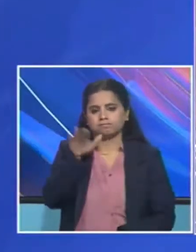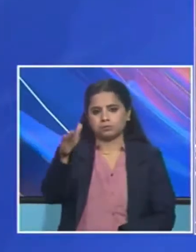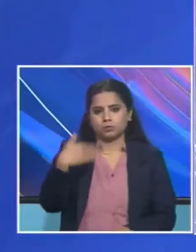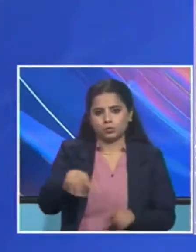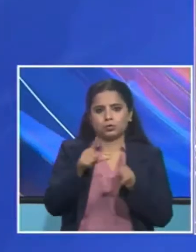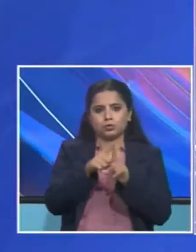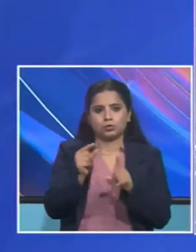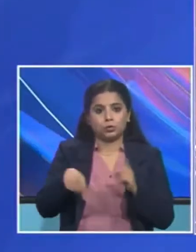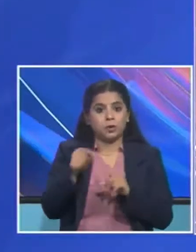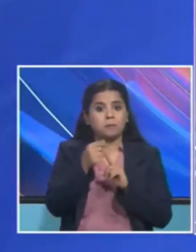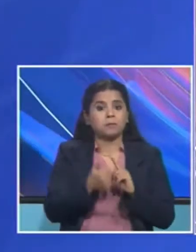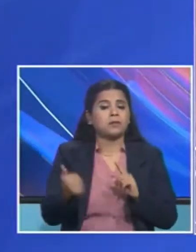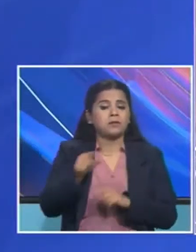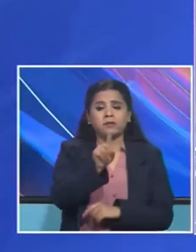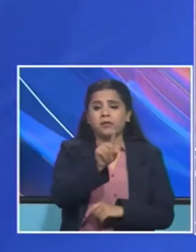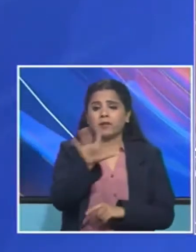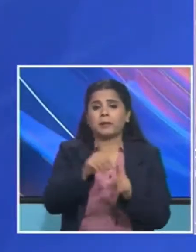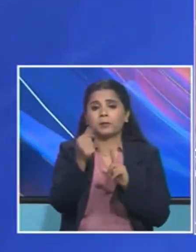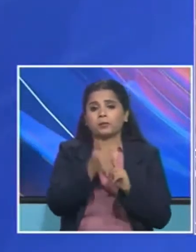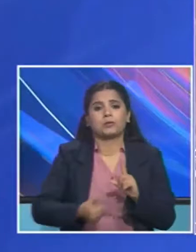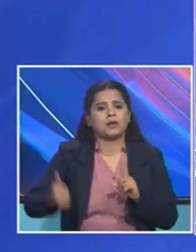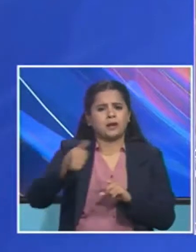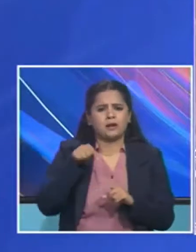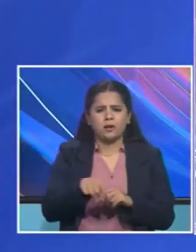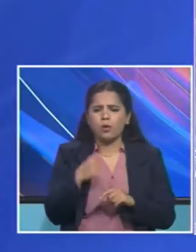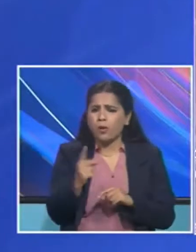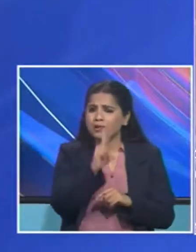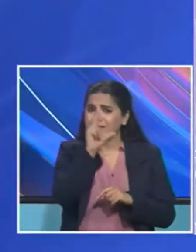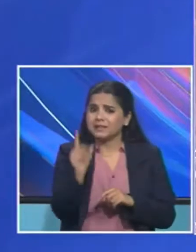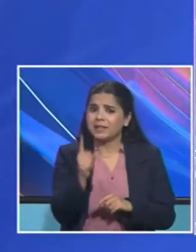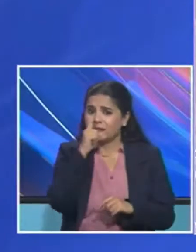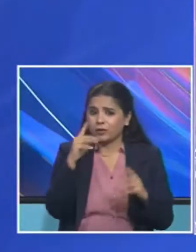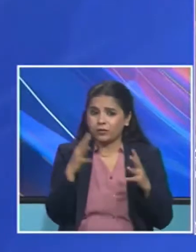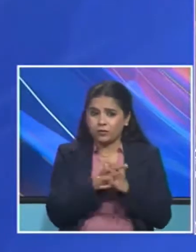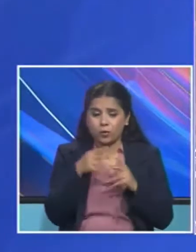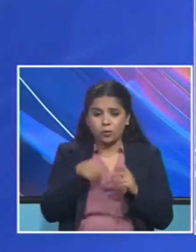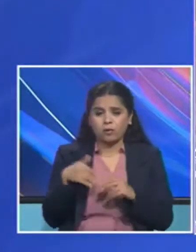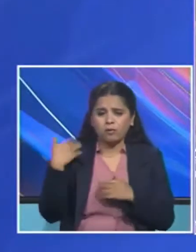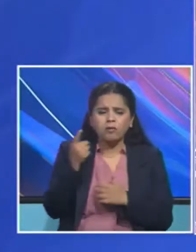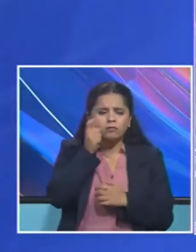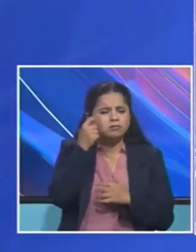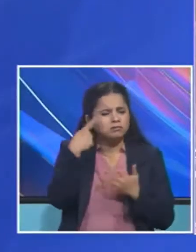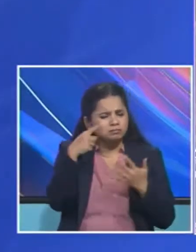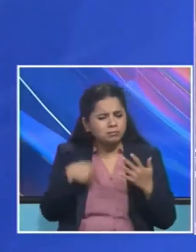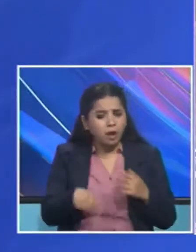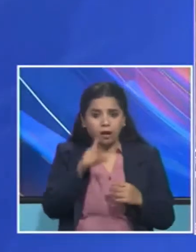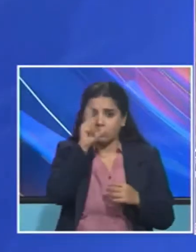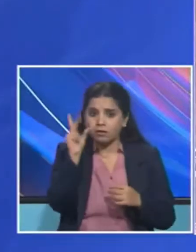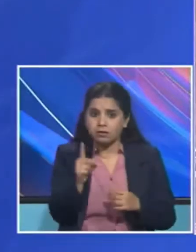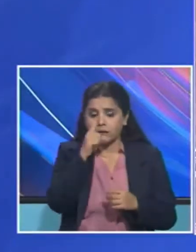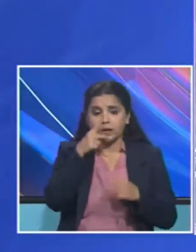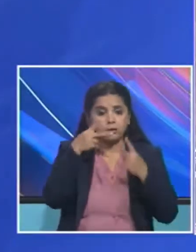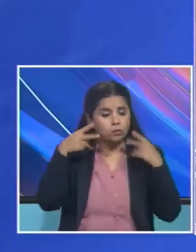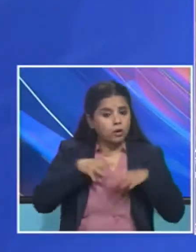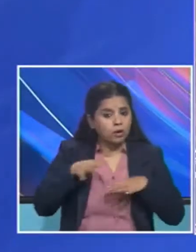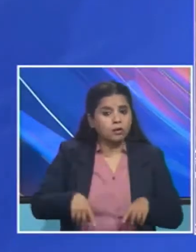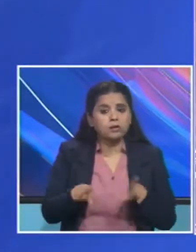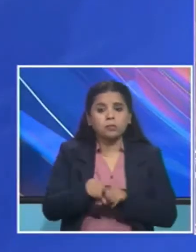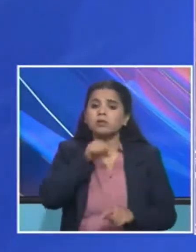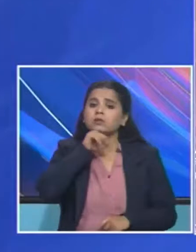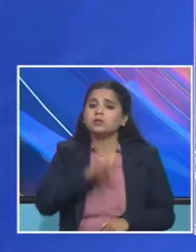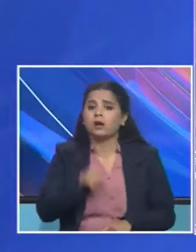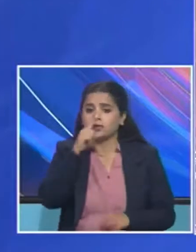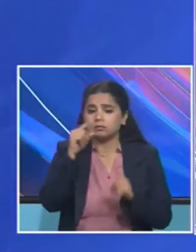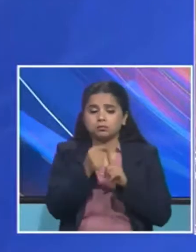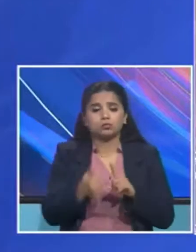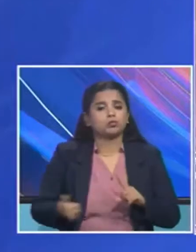15th President of India. Only the second woman President of the country, the first tribal President, also the youngest President India has